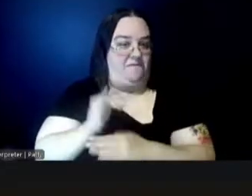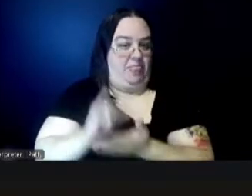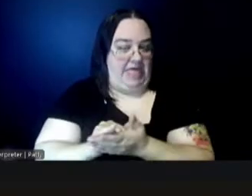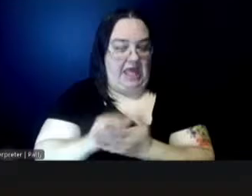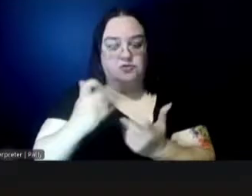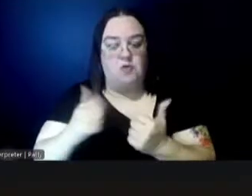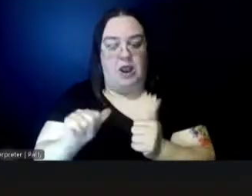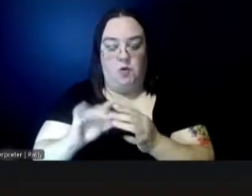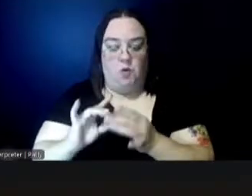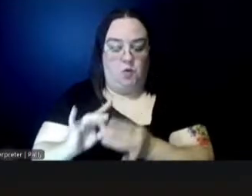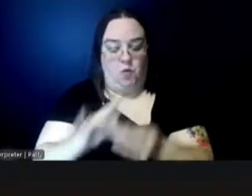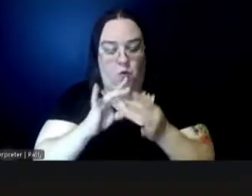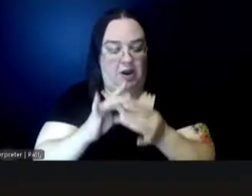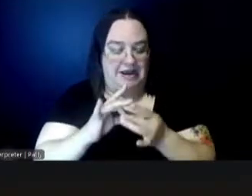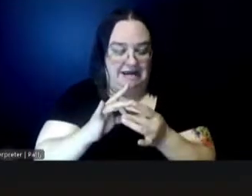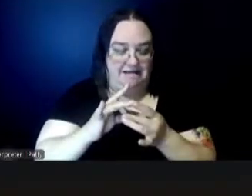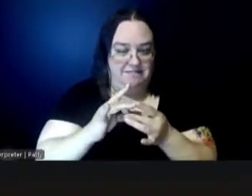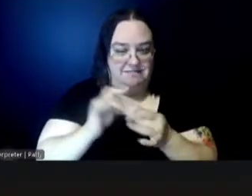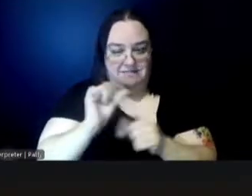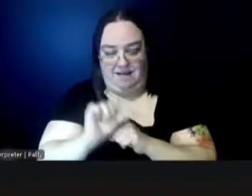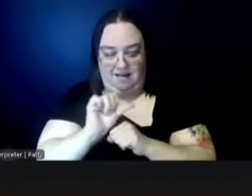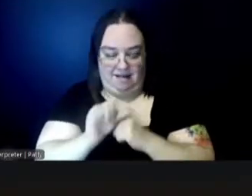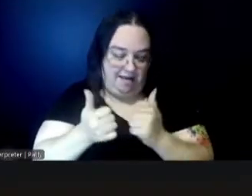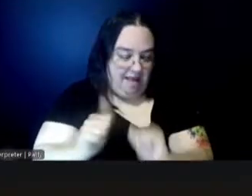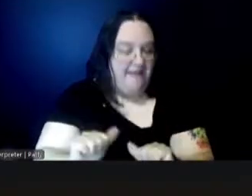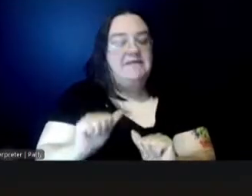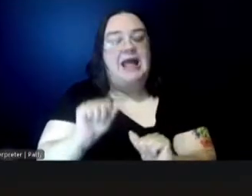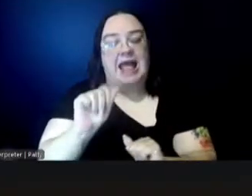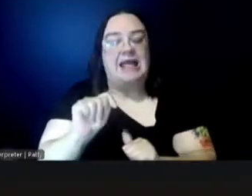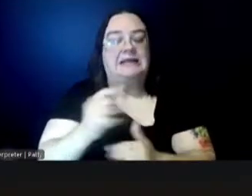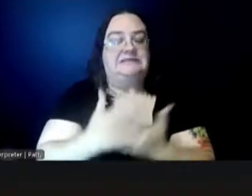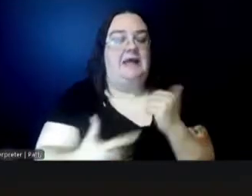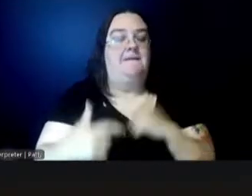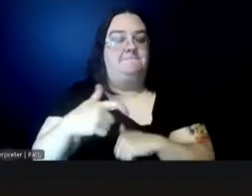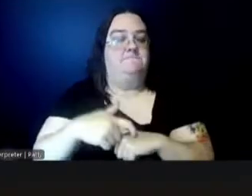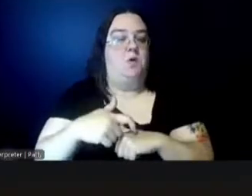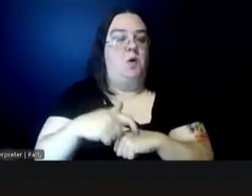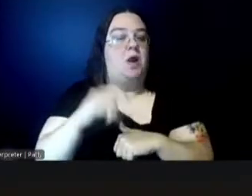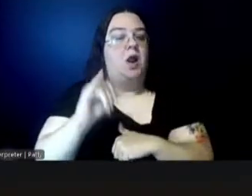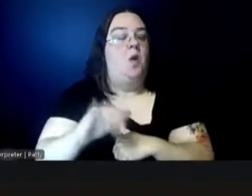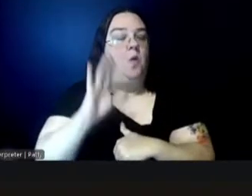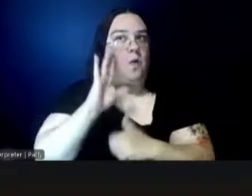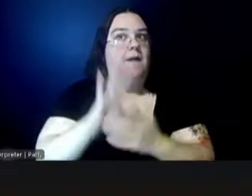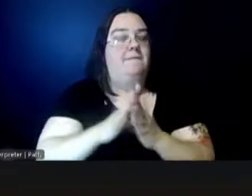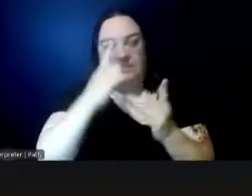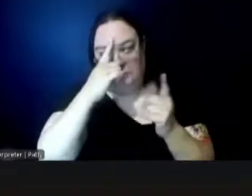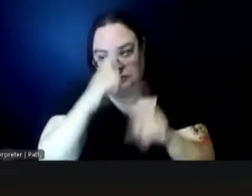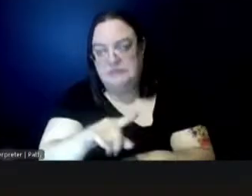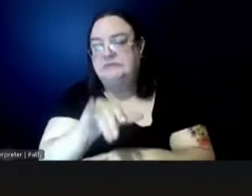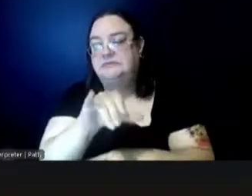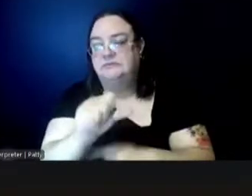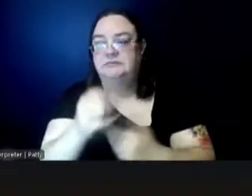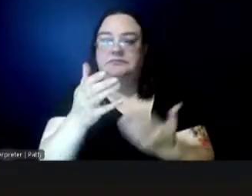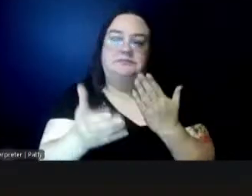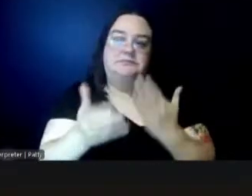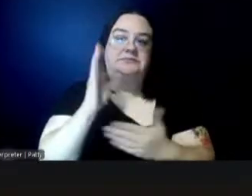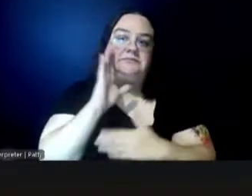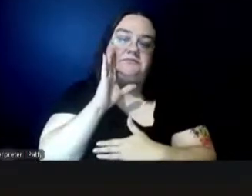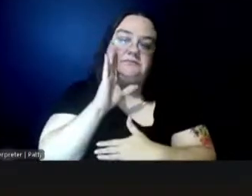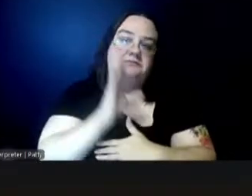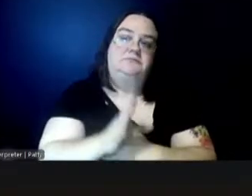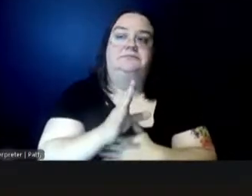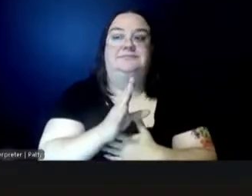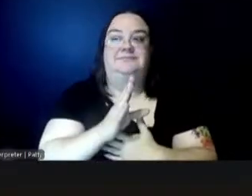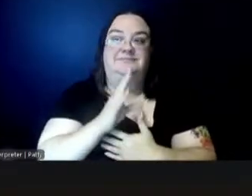efforts, at some point it will become agreed that, yeah, maybe it'll be a